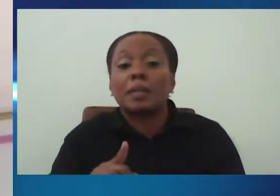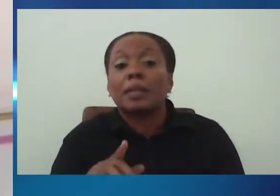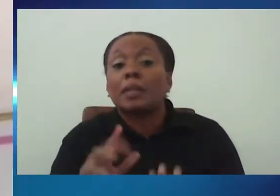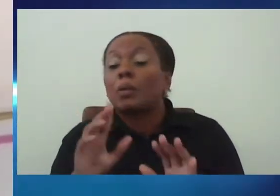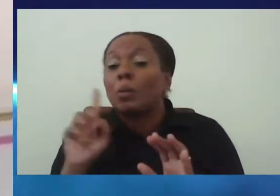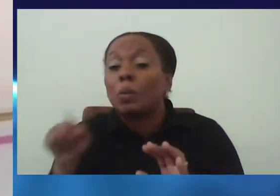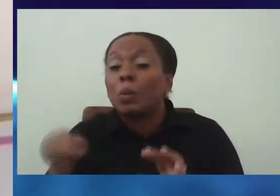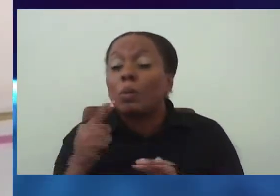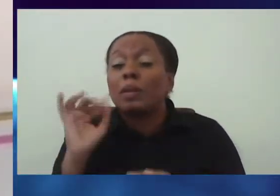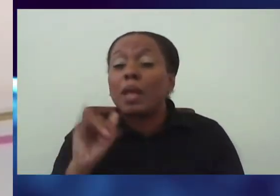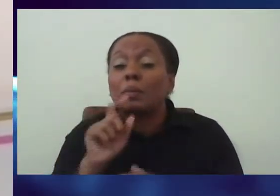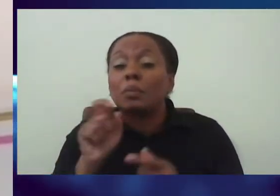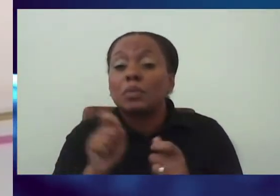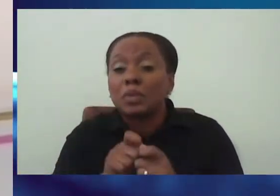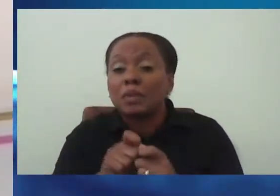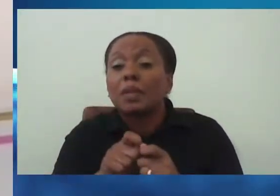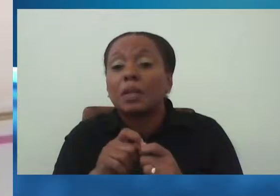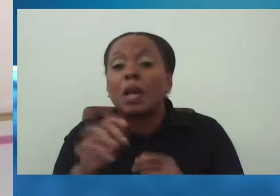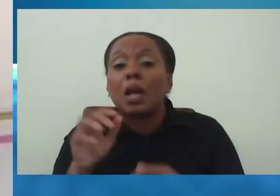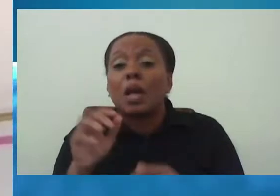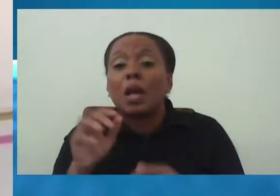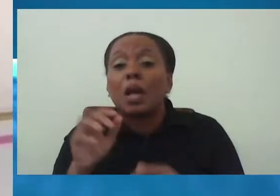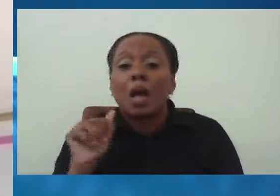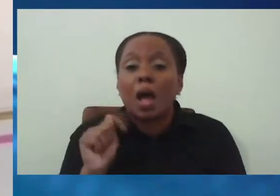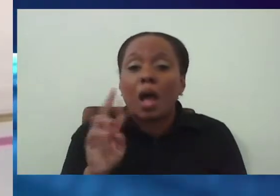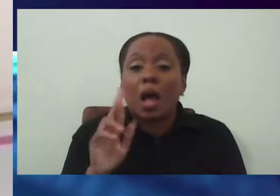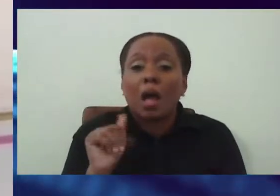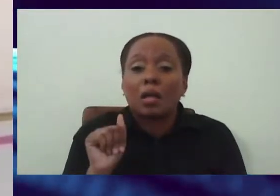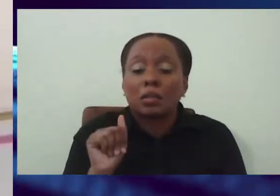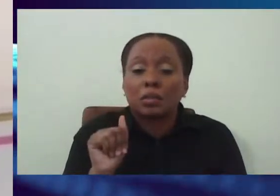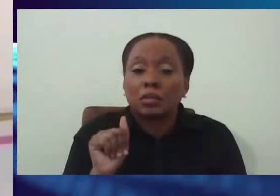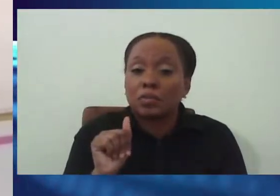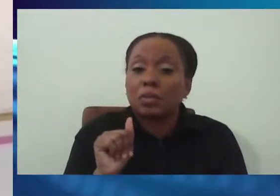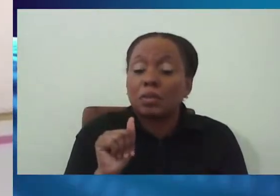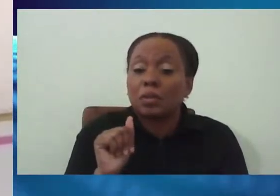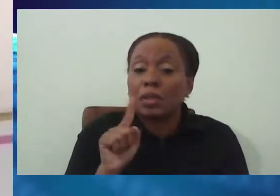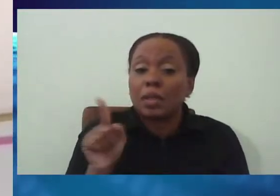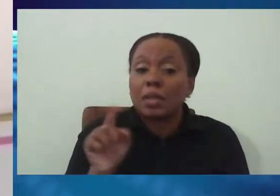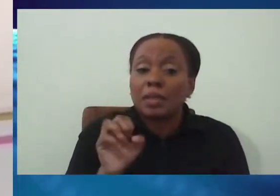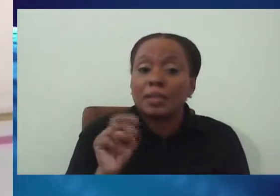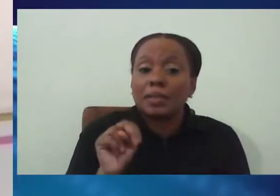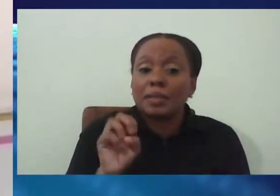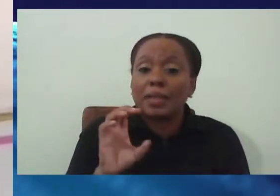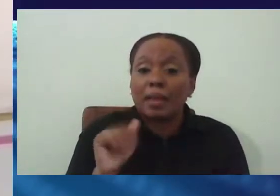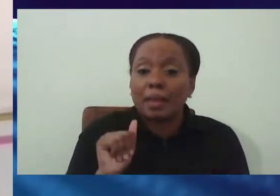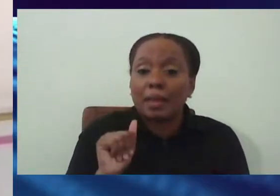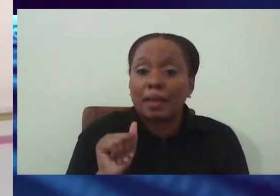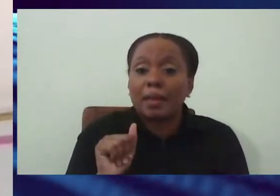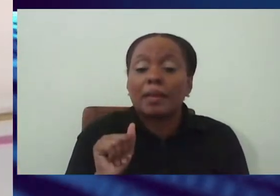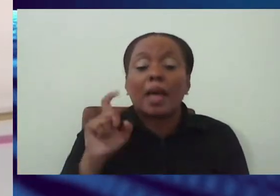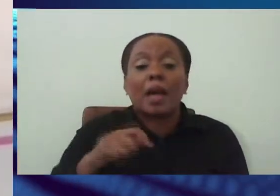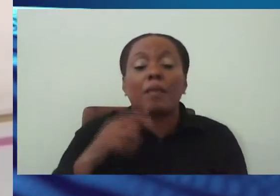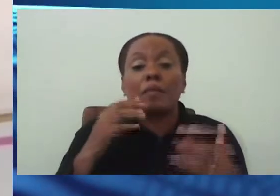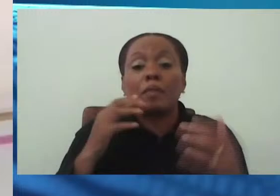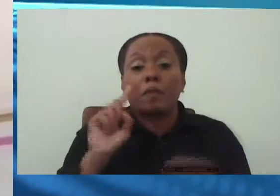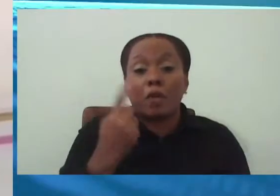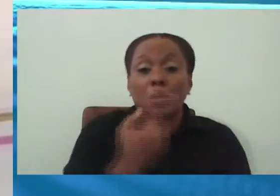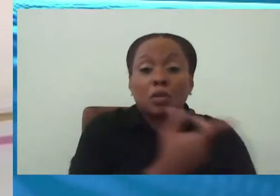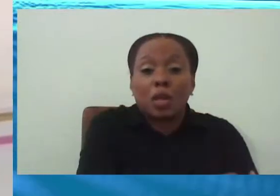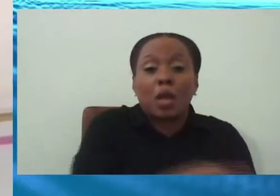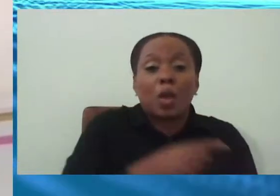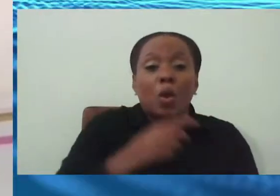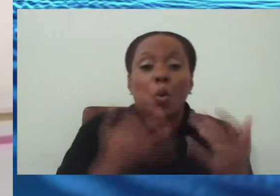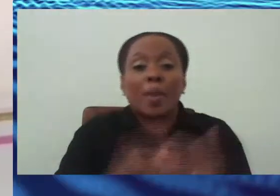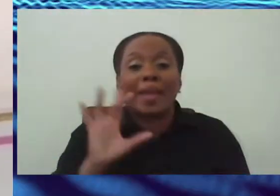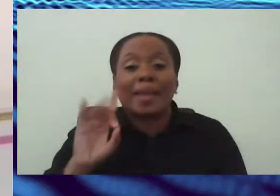and to know that AstraZeneca's second dose is not given around the 4-week period, but preferably between the 8 to 12-week window. Yeah, that's